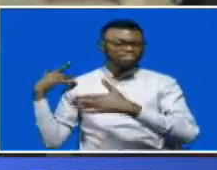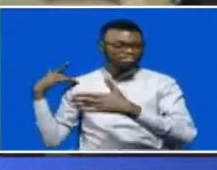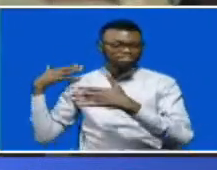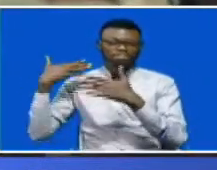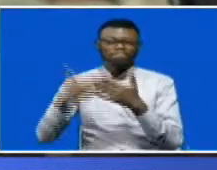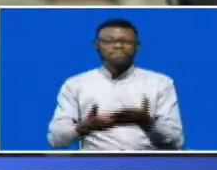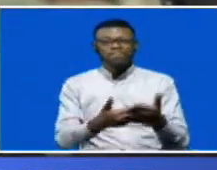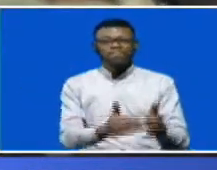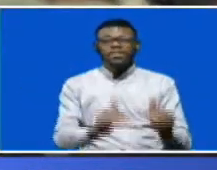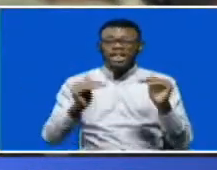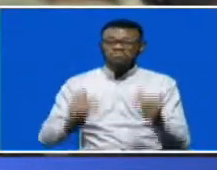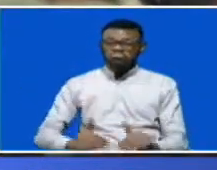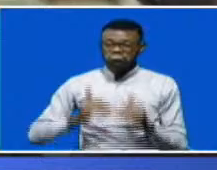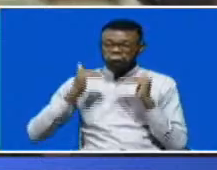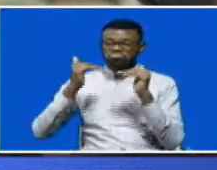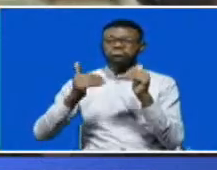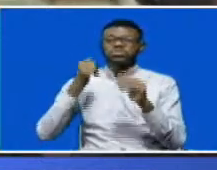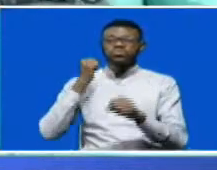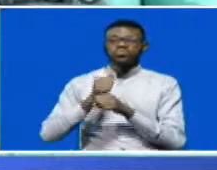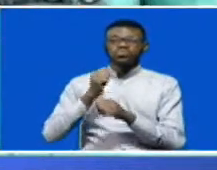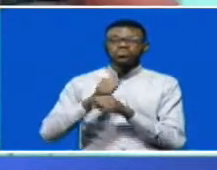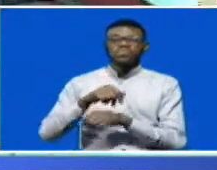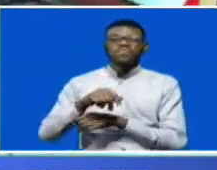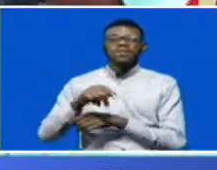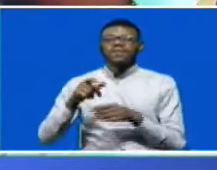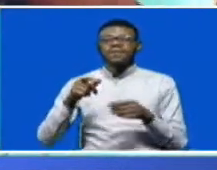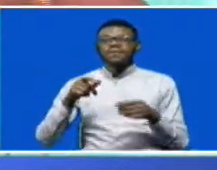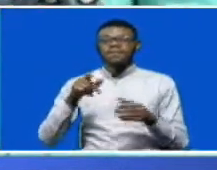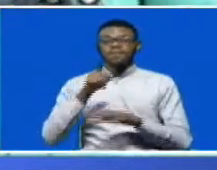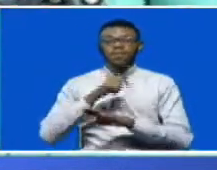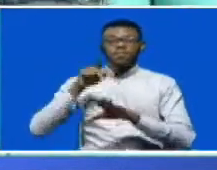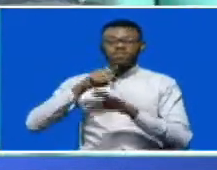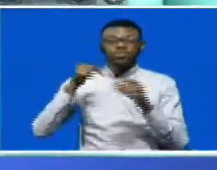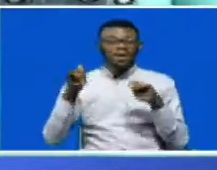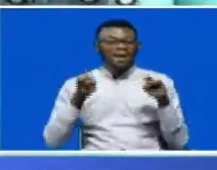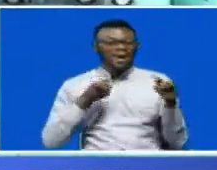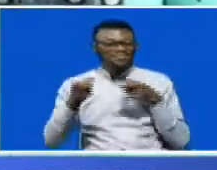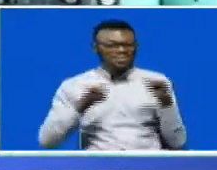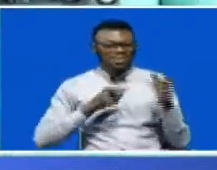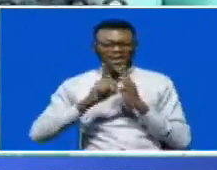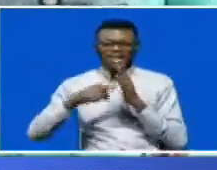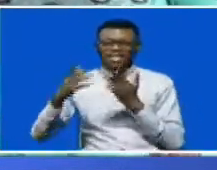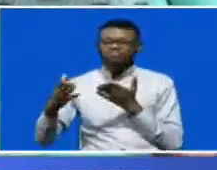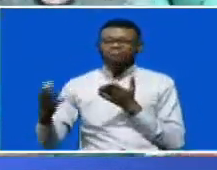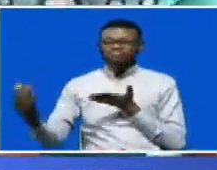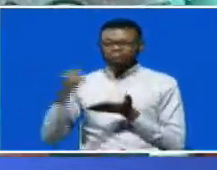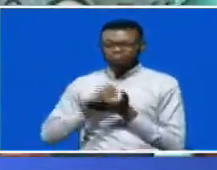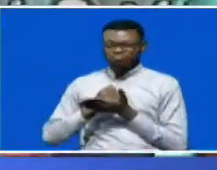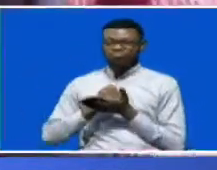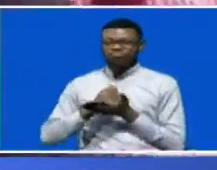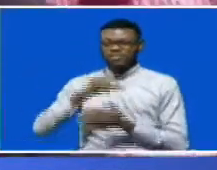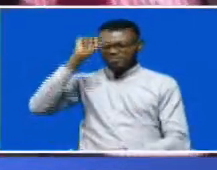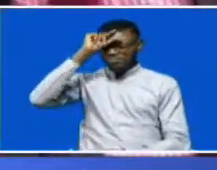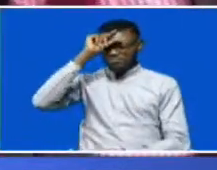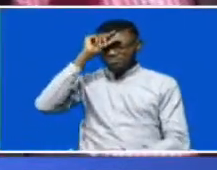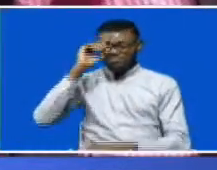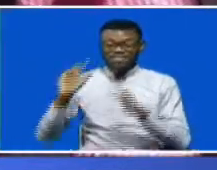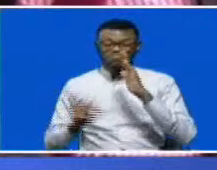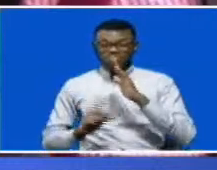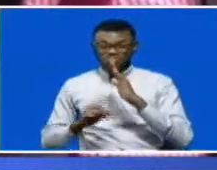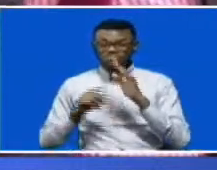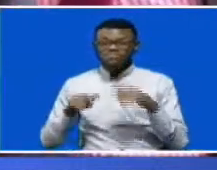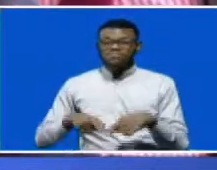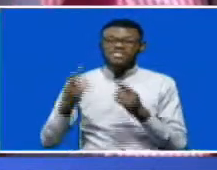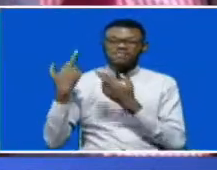ranks of the provincial administration before eventually joining government as cabinet minister, in charge of such dockets